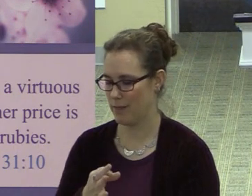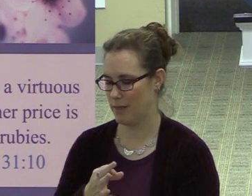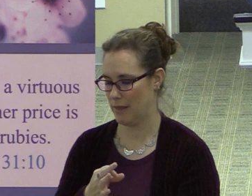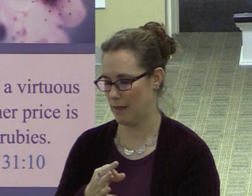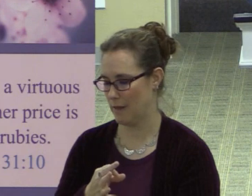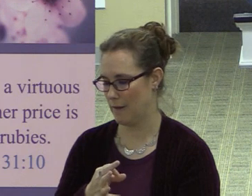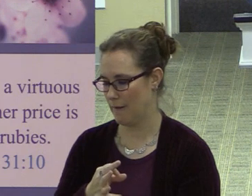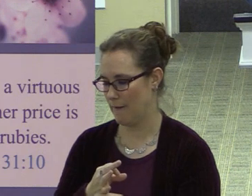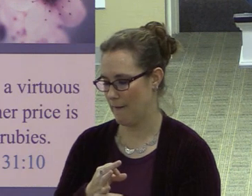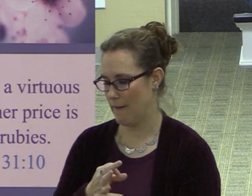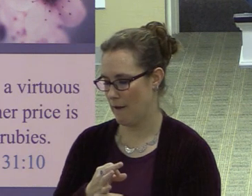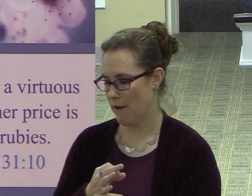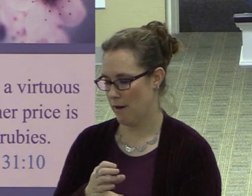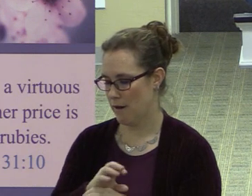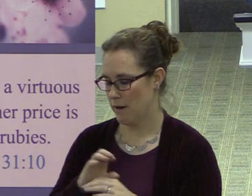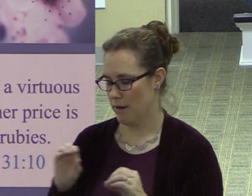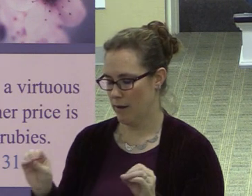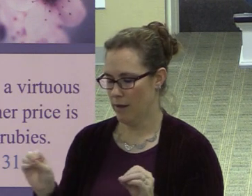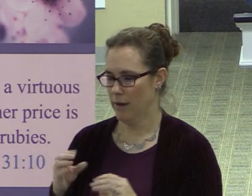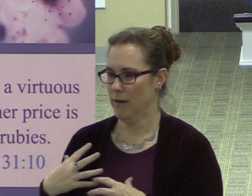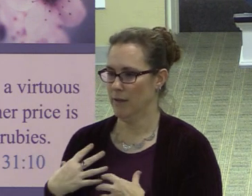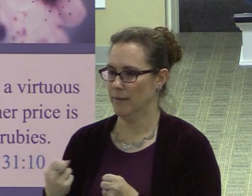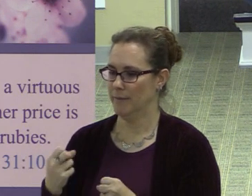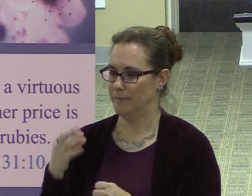Belzaphon. Nothing.